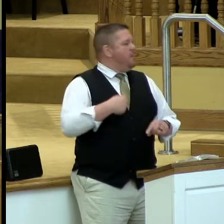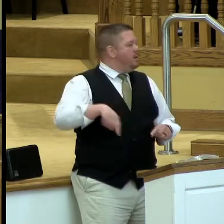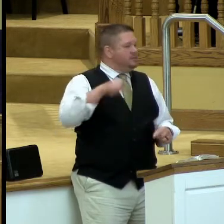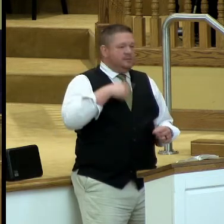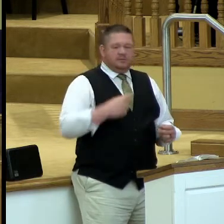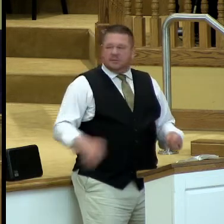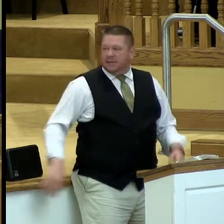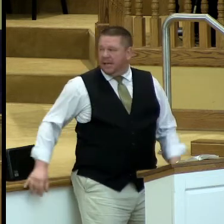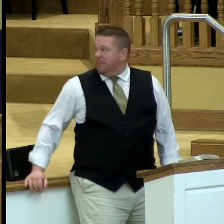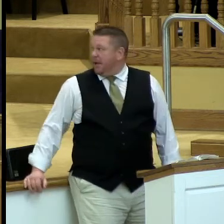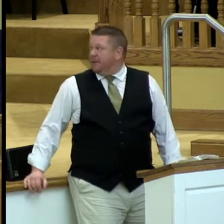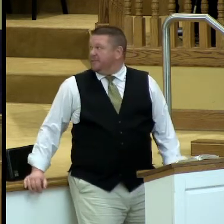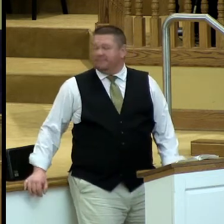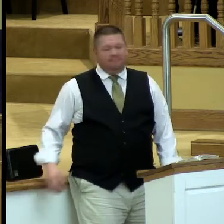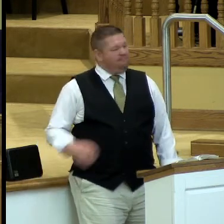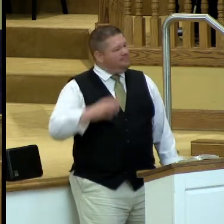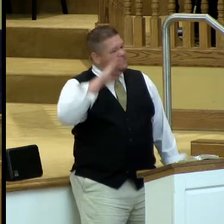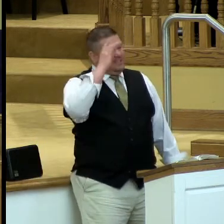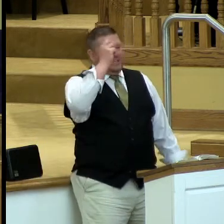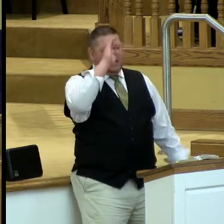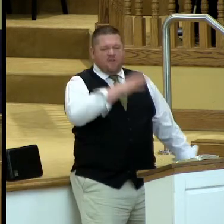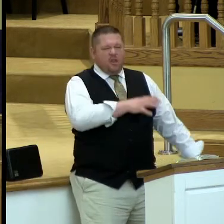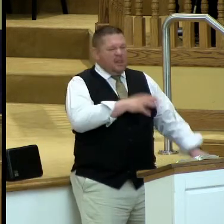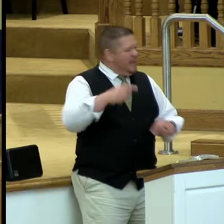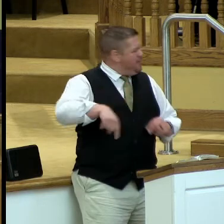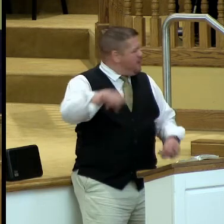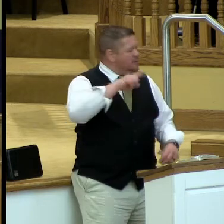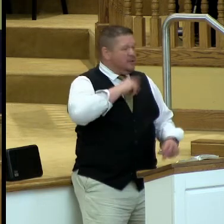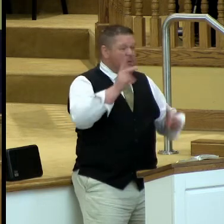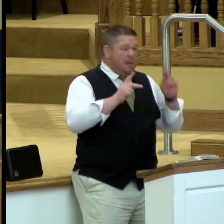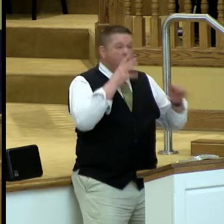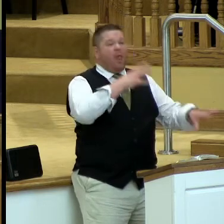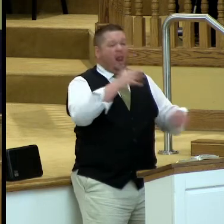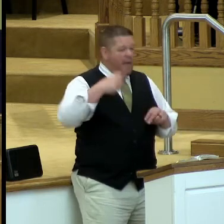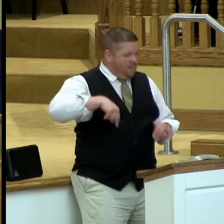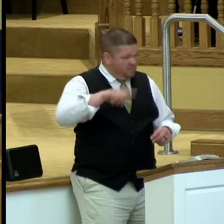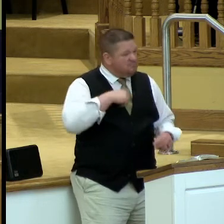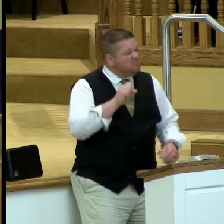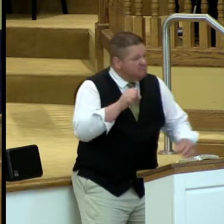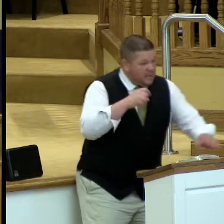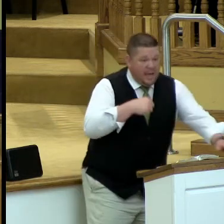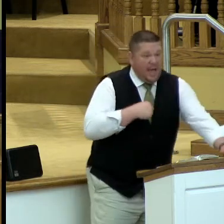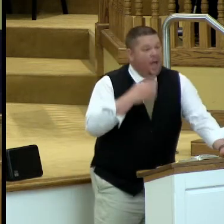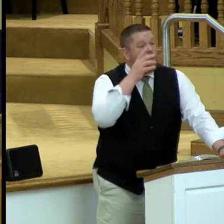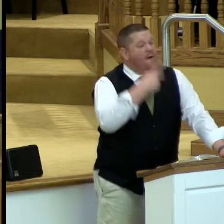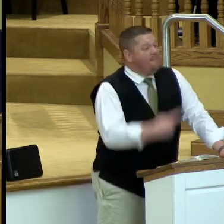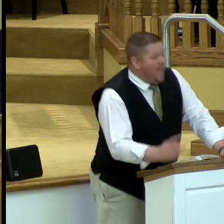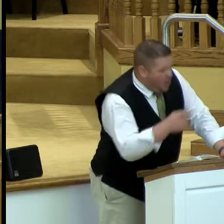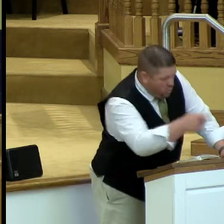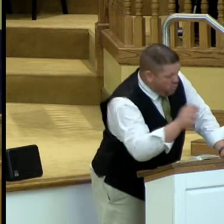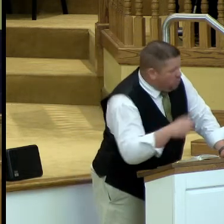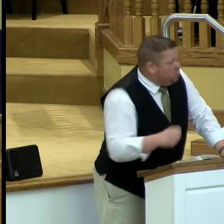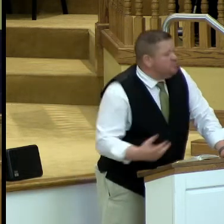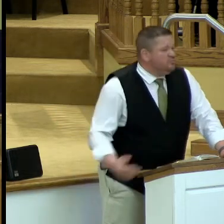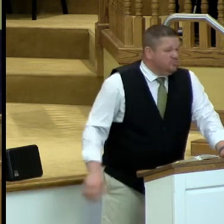you. It never leaves you. People leave you. I will fail